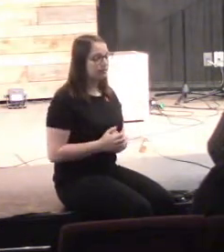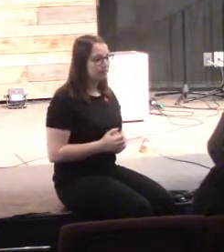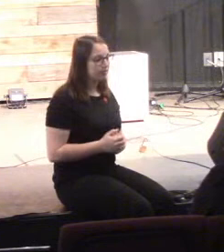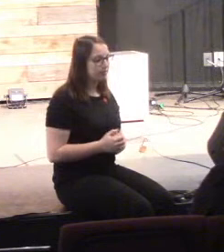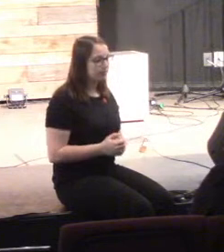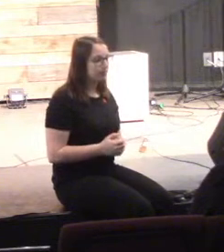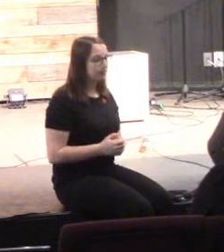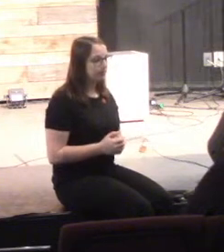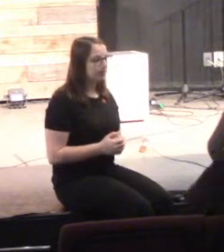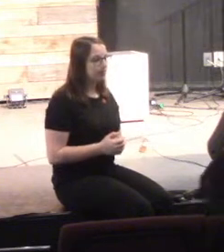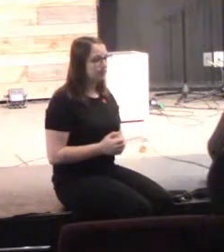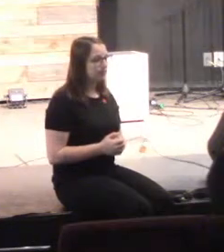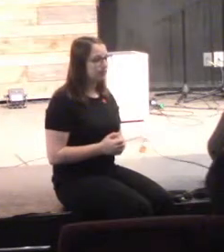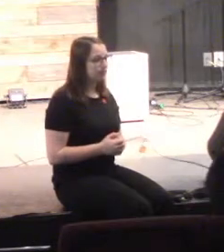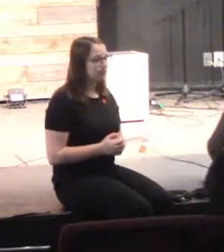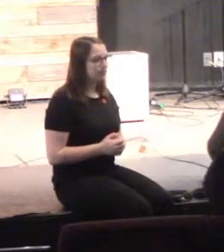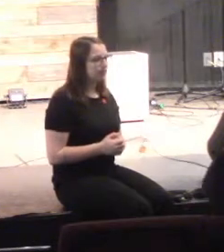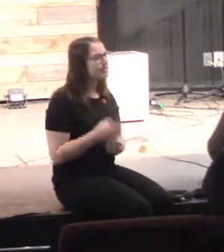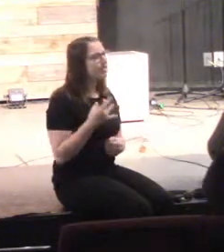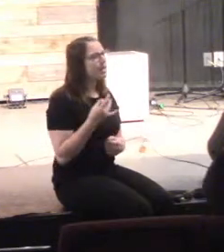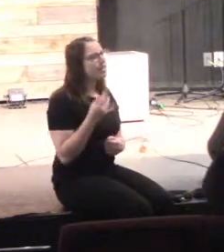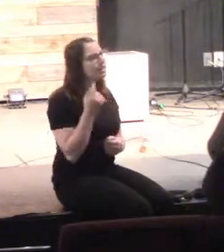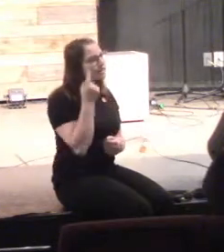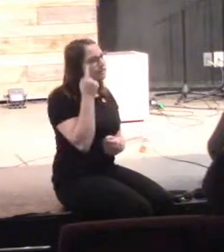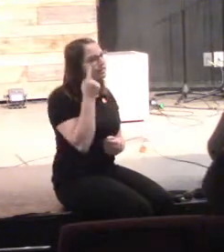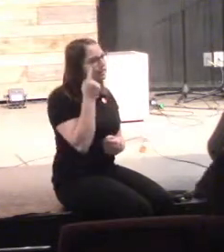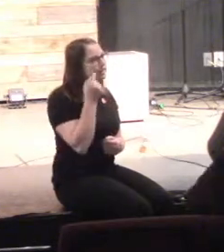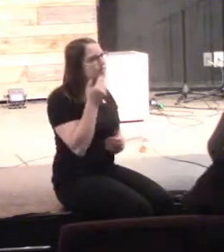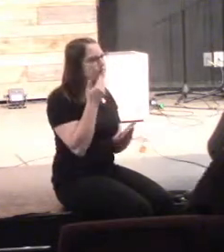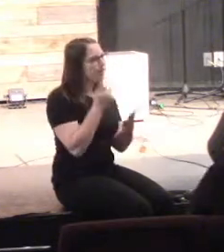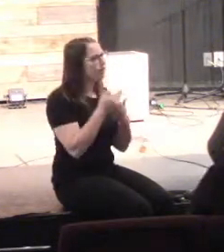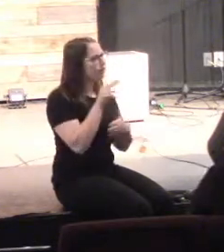You know, I like to think that good news still travels fast.